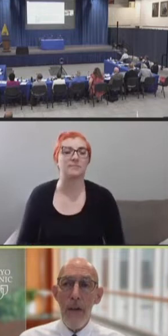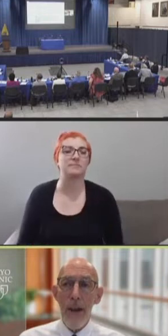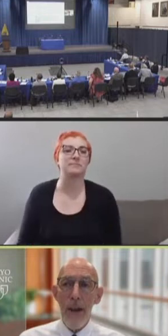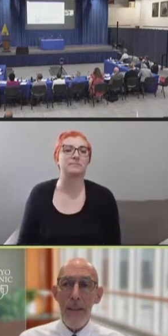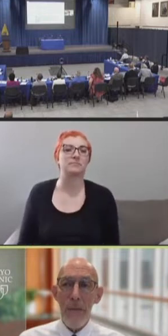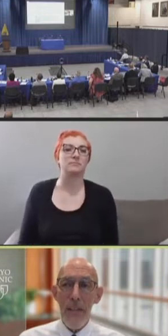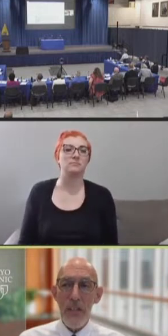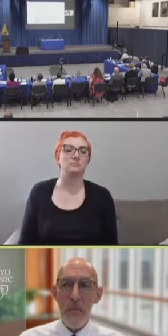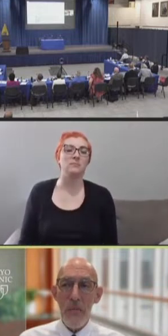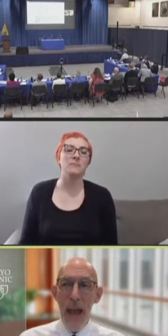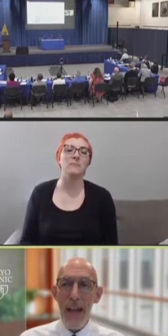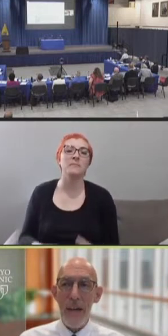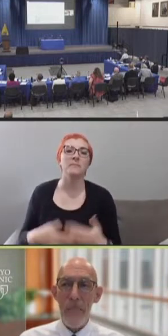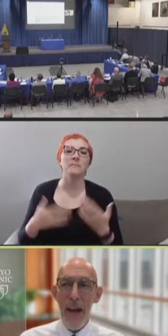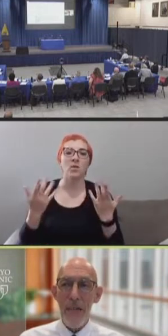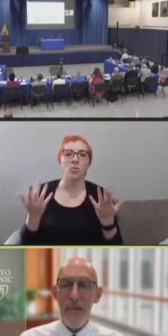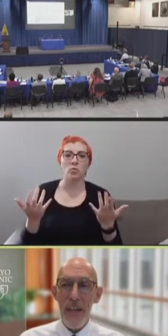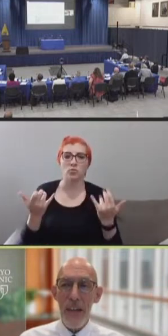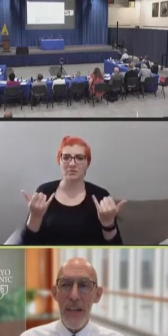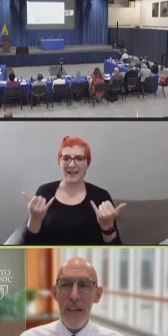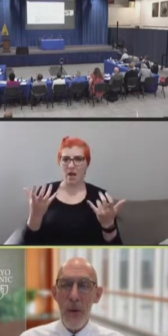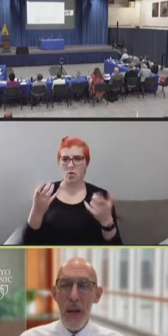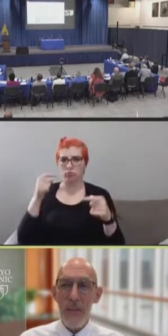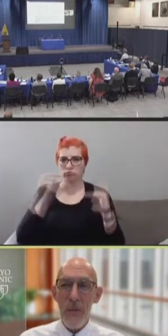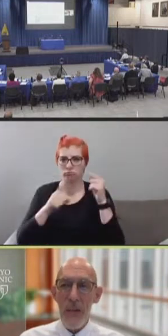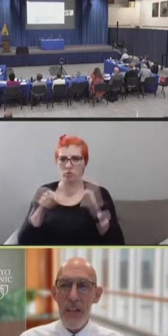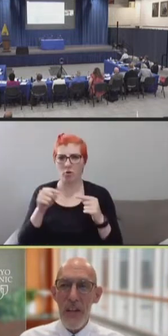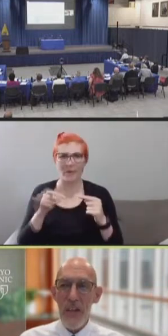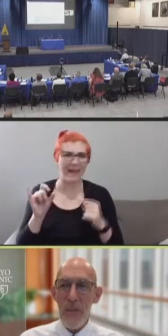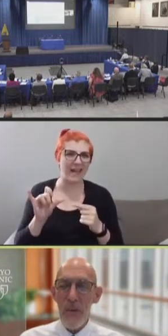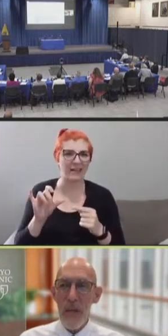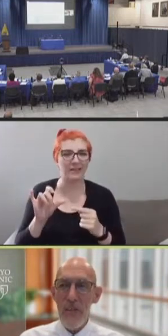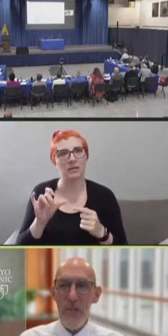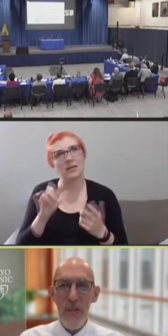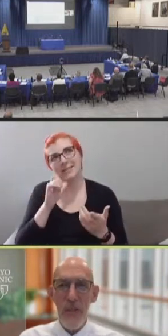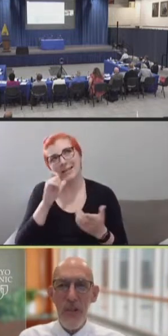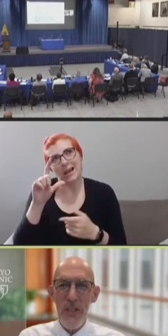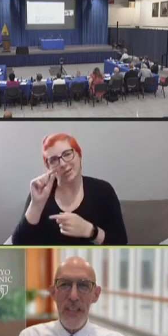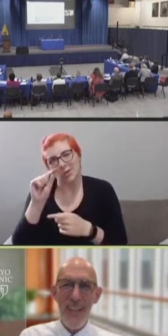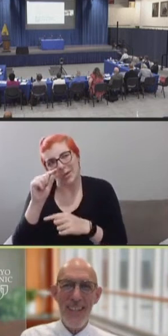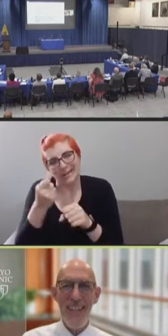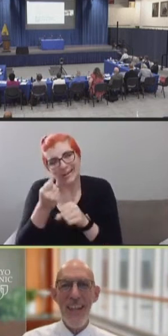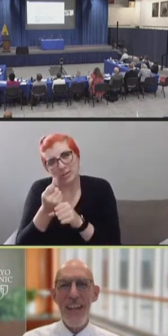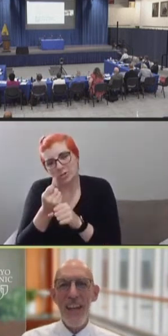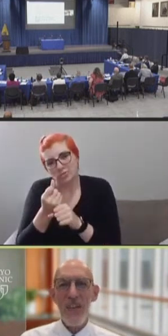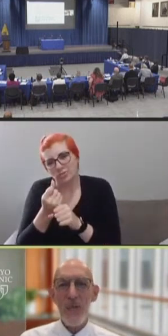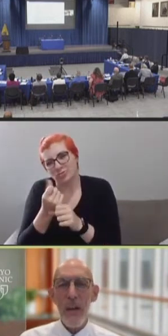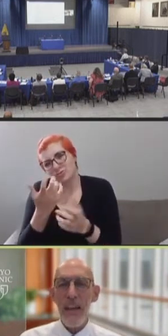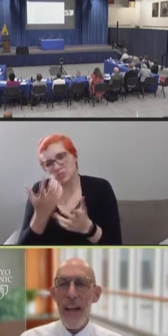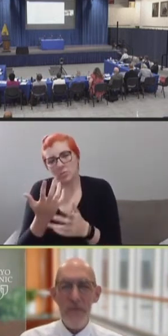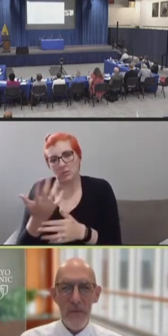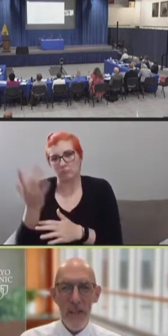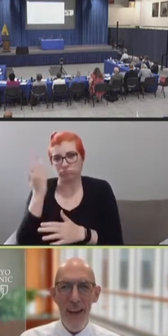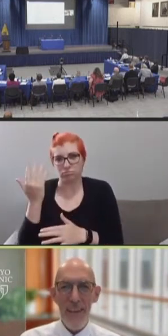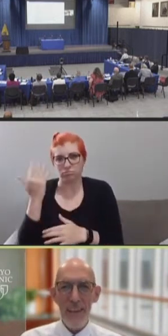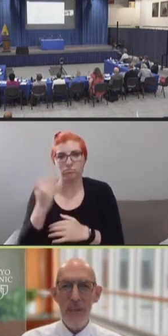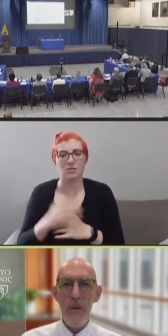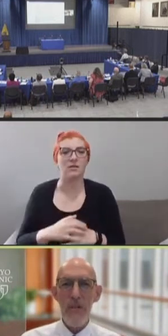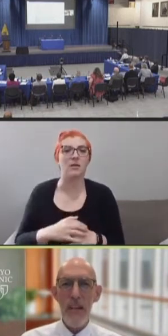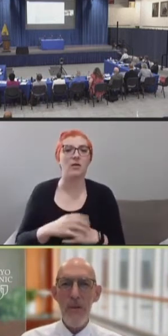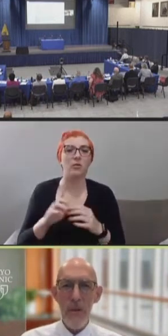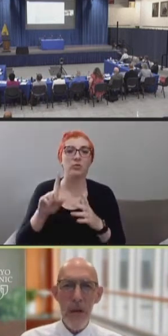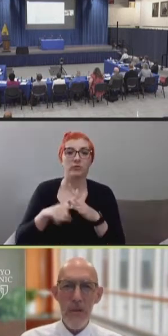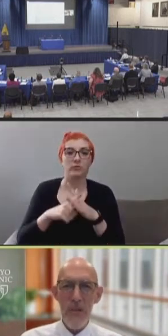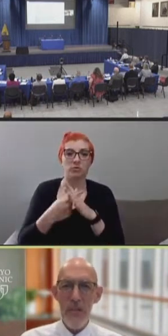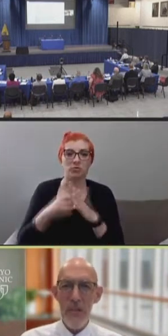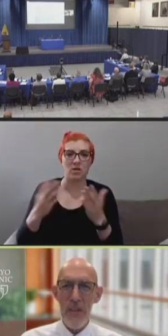Now, let me take you back about not quite 20 years when we introduced this. Here's what I got from colleagues. No one's